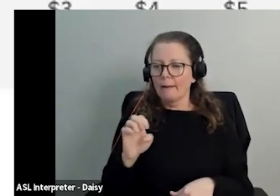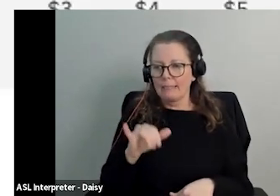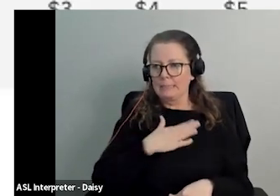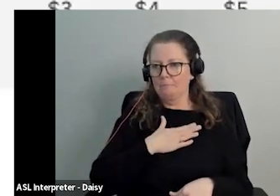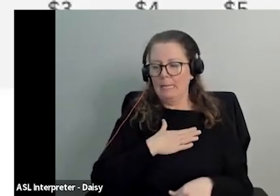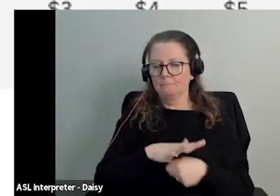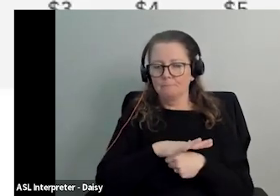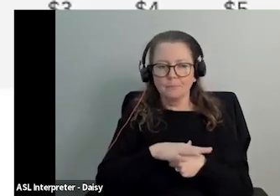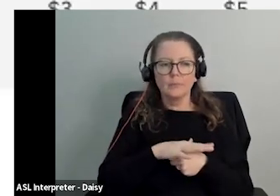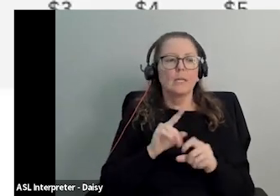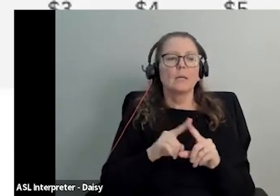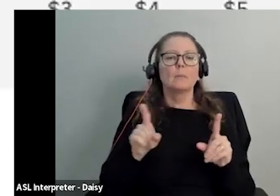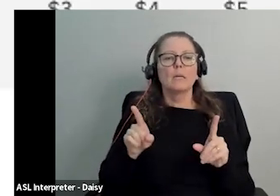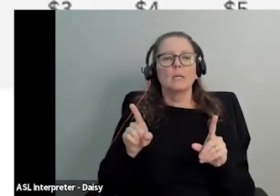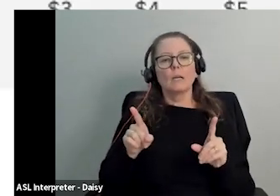it,